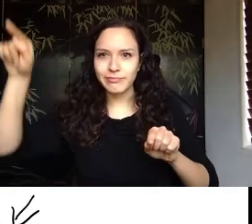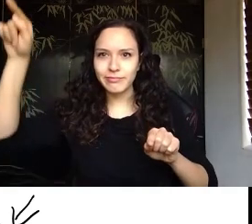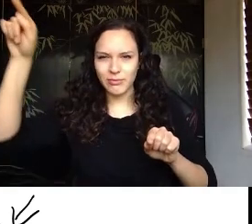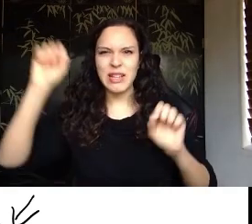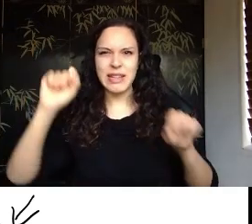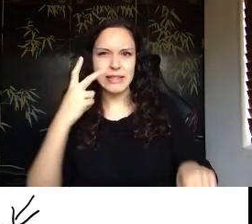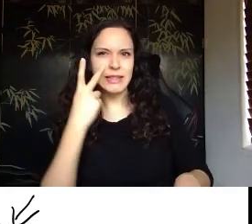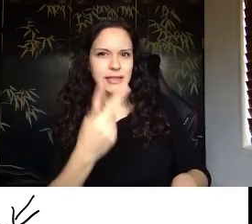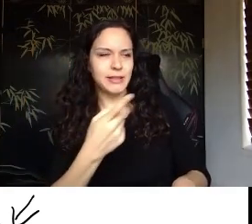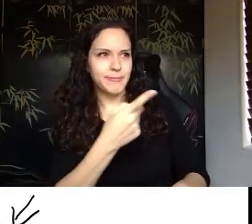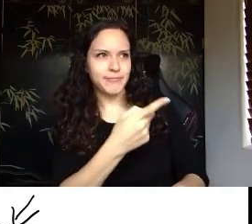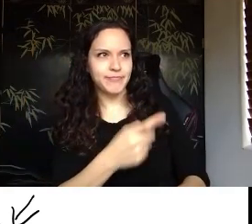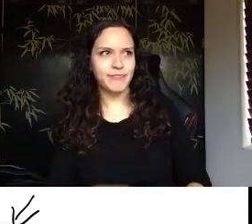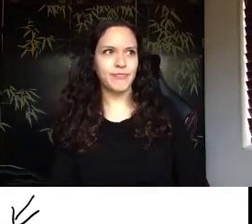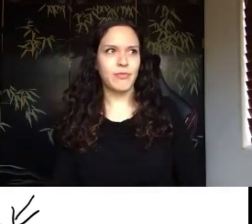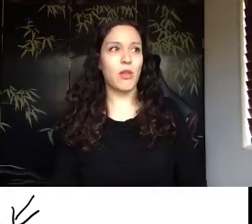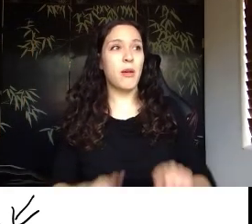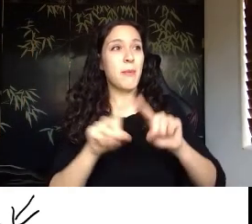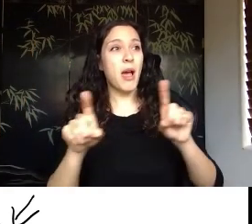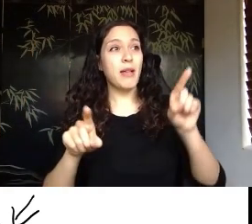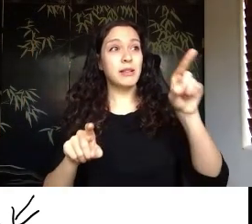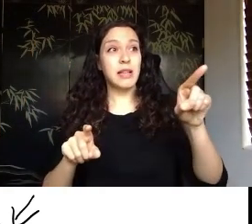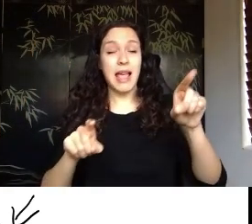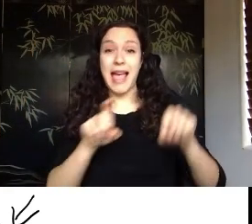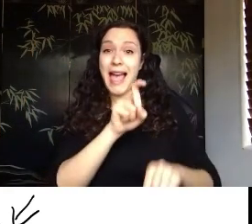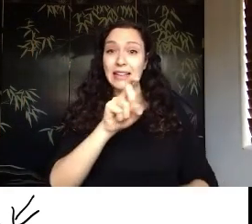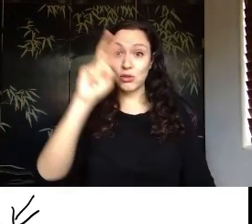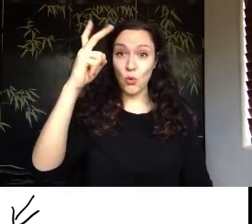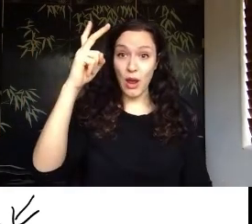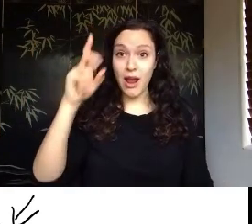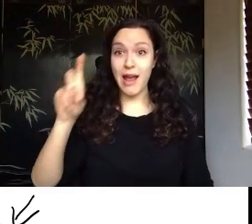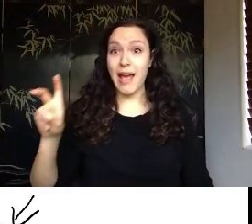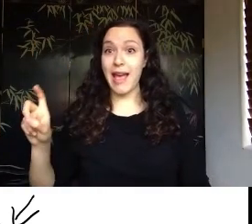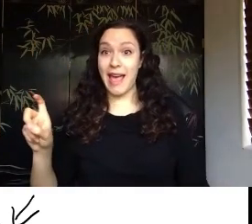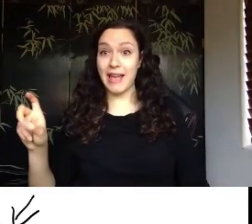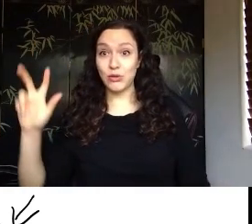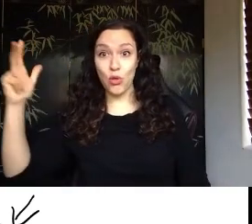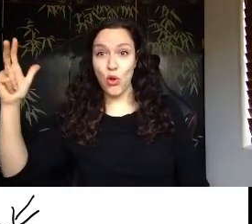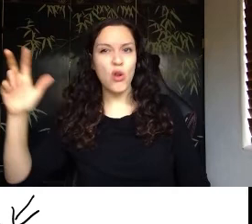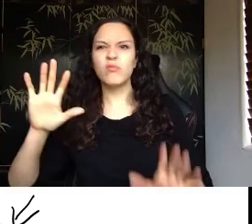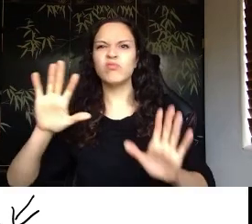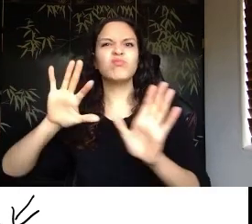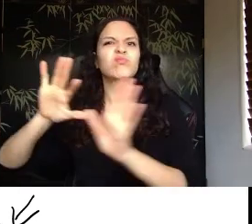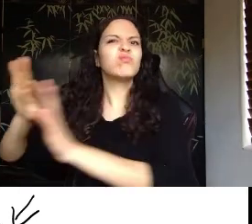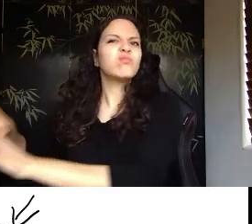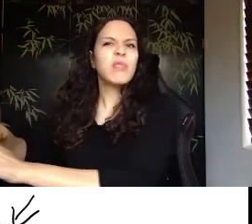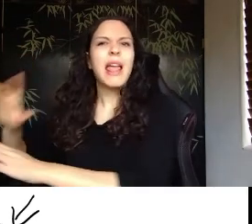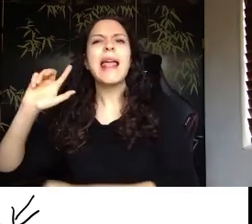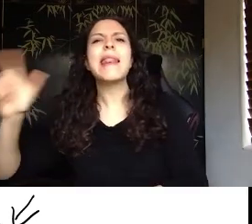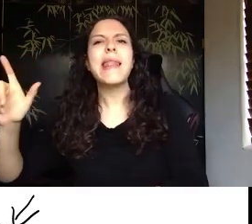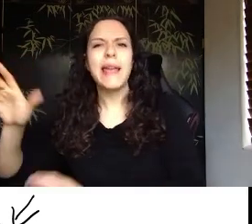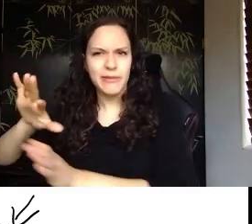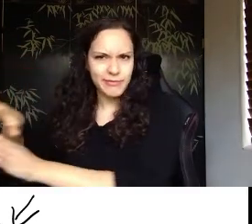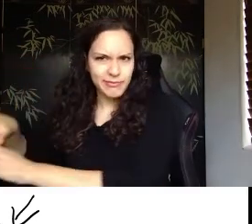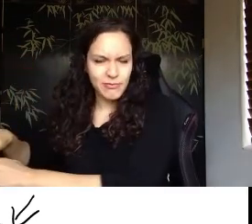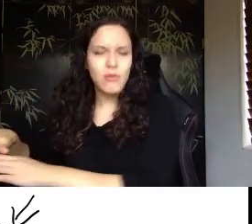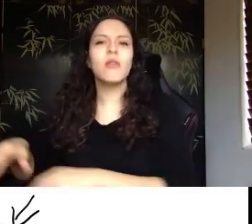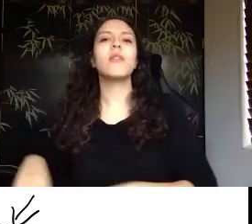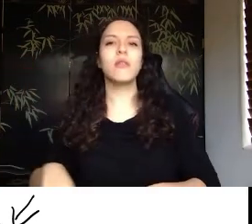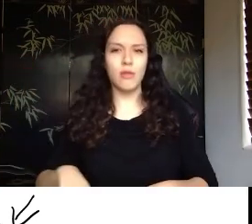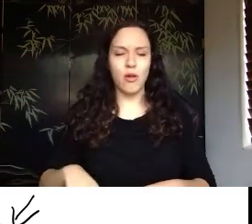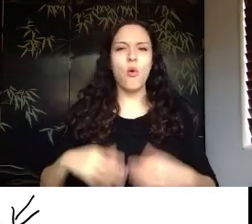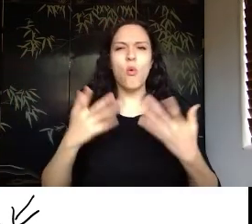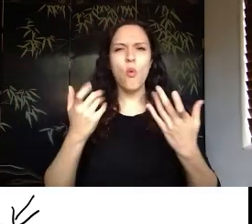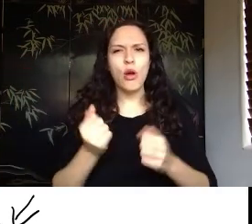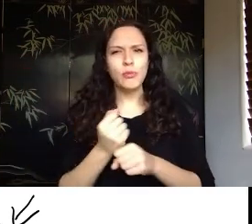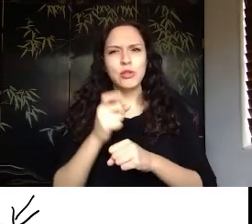But we're not going to be looking at these ones. We're only going to be focusing on the line. But I wanted to make sure that you understood